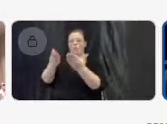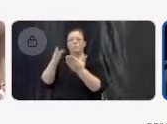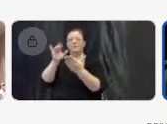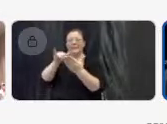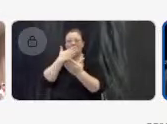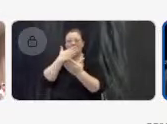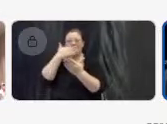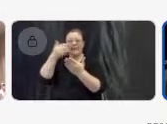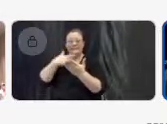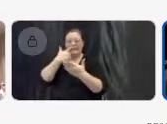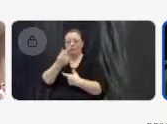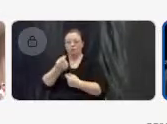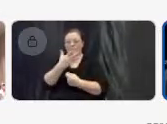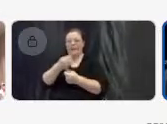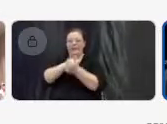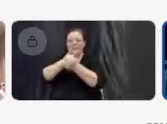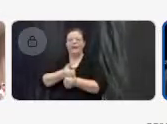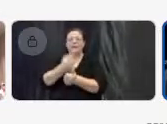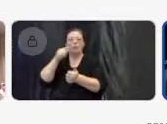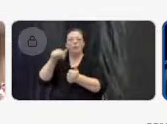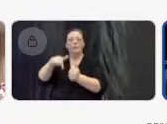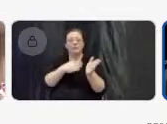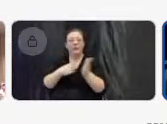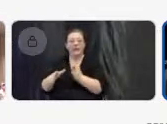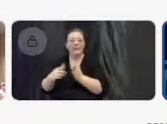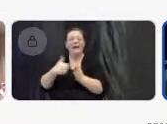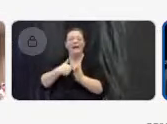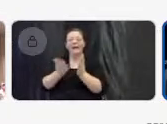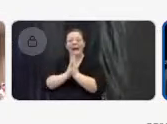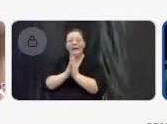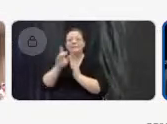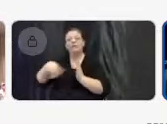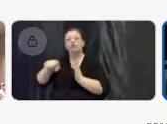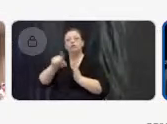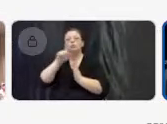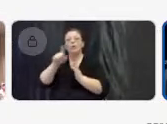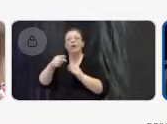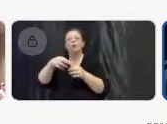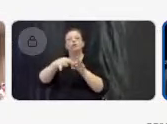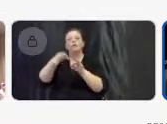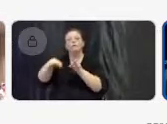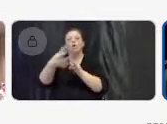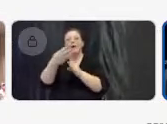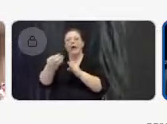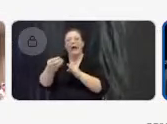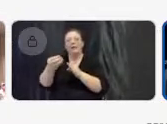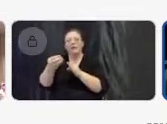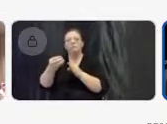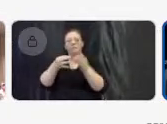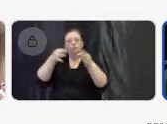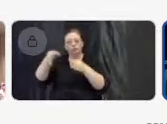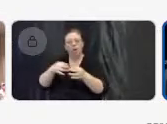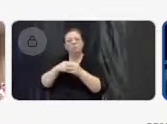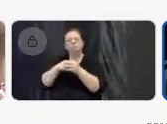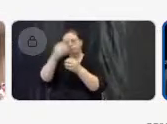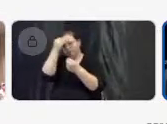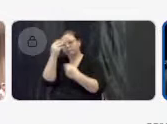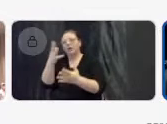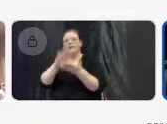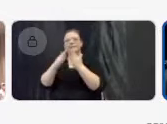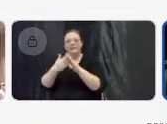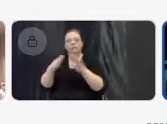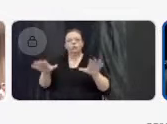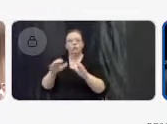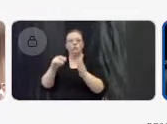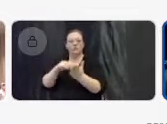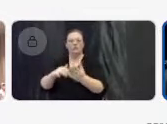best interest and in compliance with this plan. I ask that you defer it and direct the city to conduct those studies. In